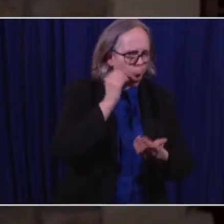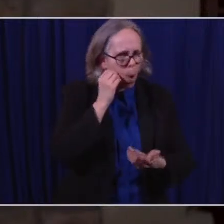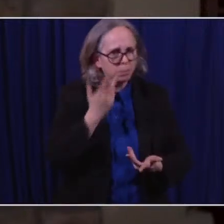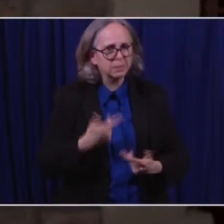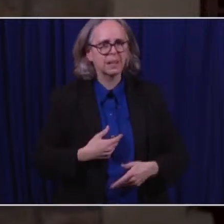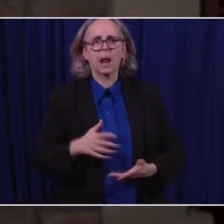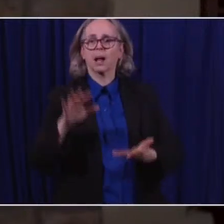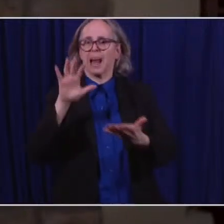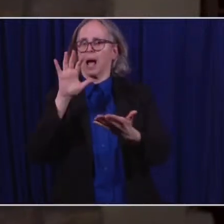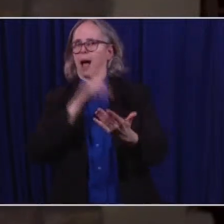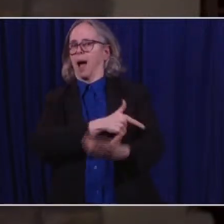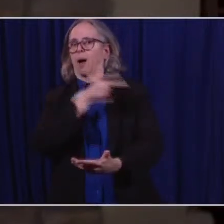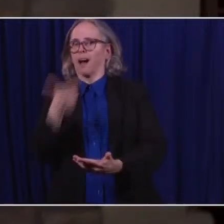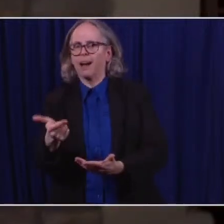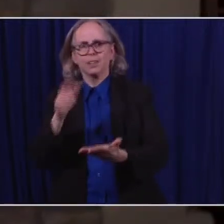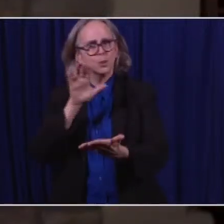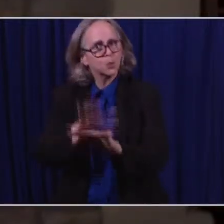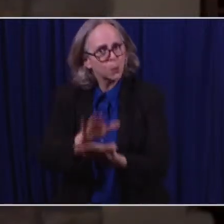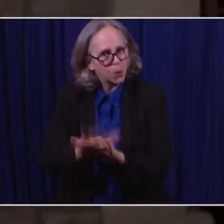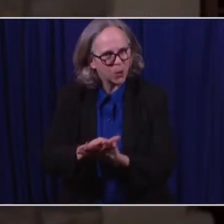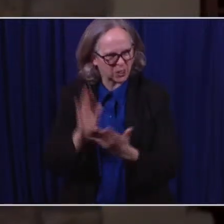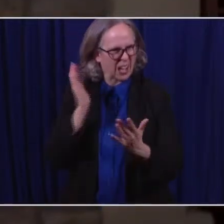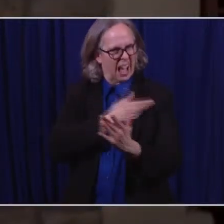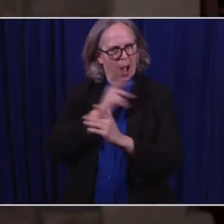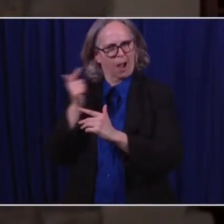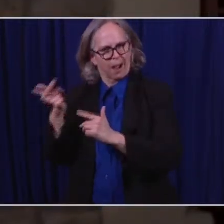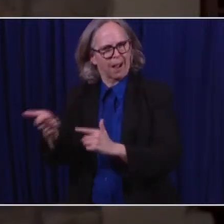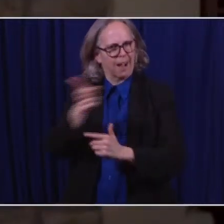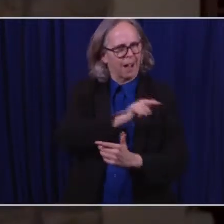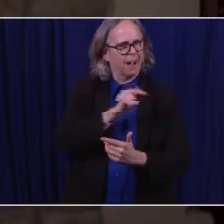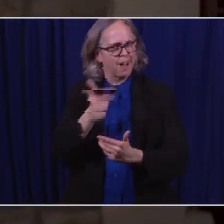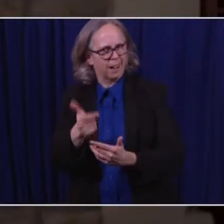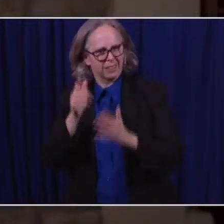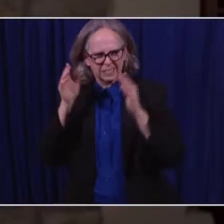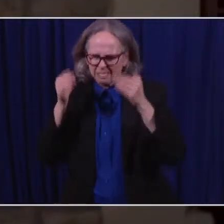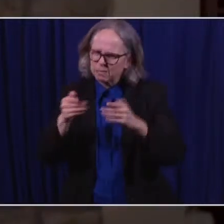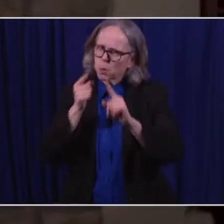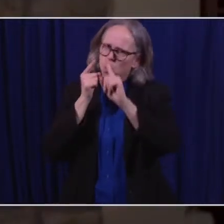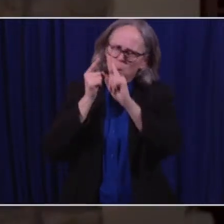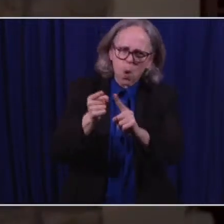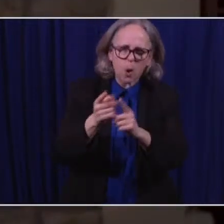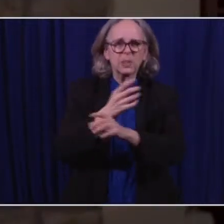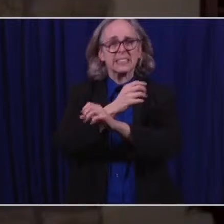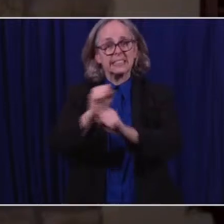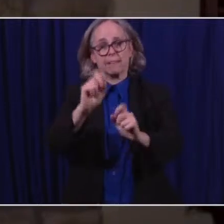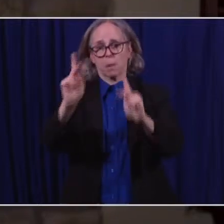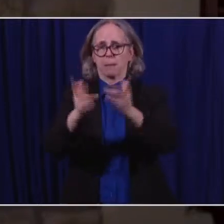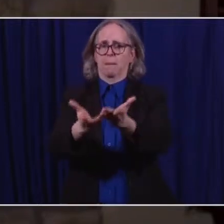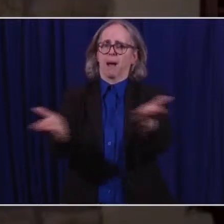to focus on saving the most lives. And the best predictor